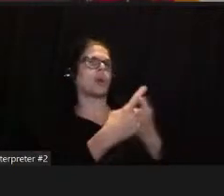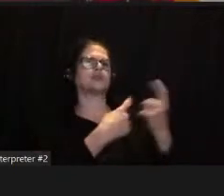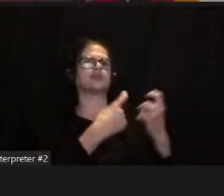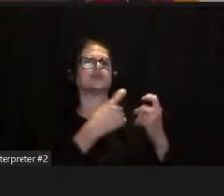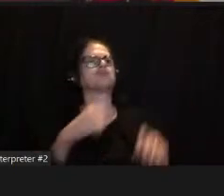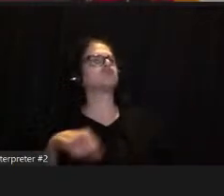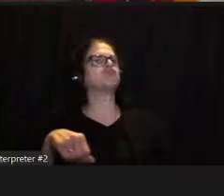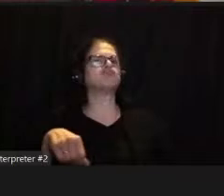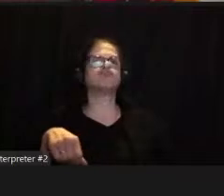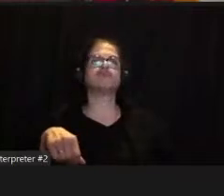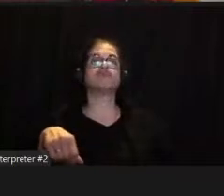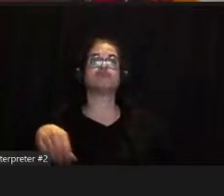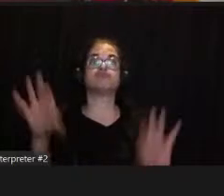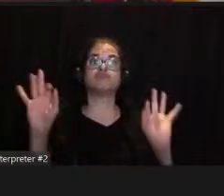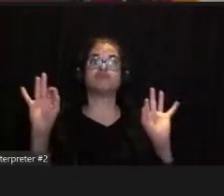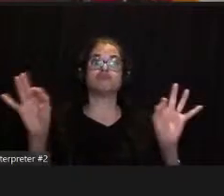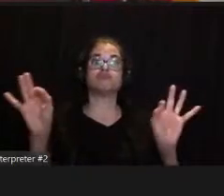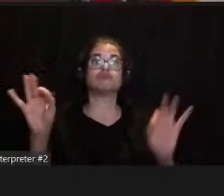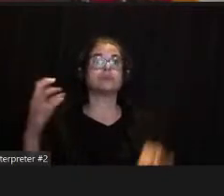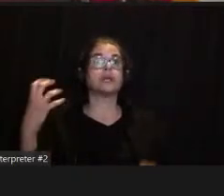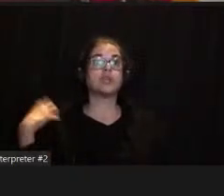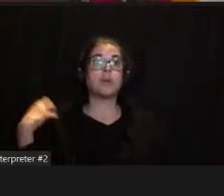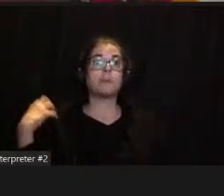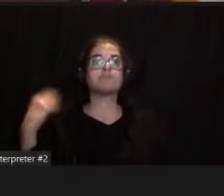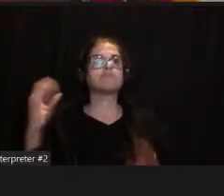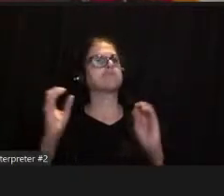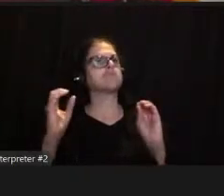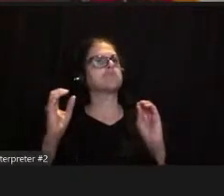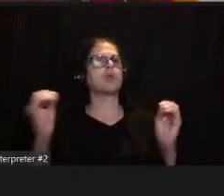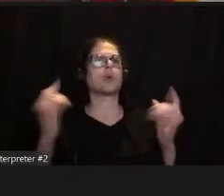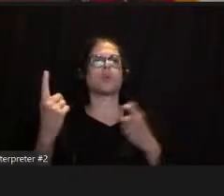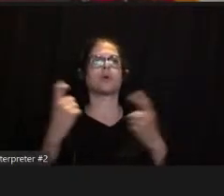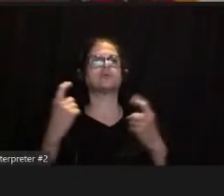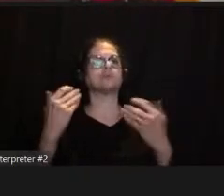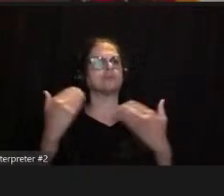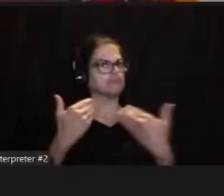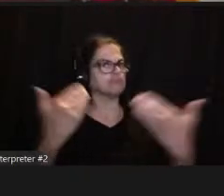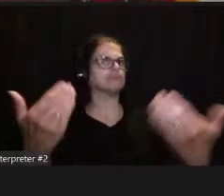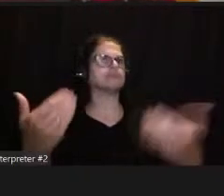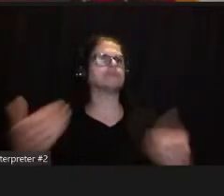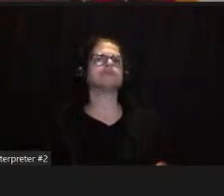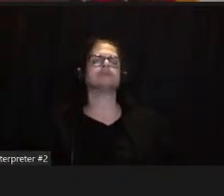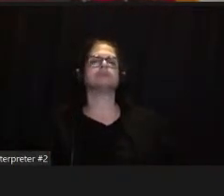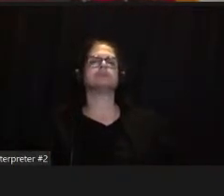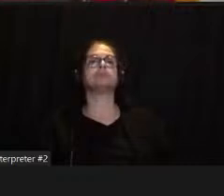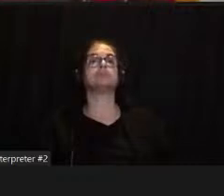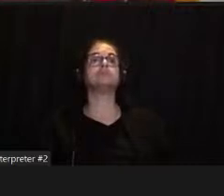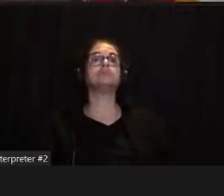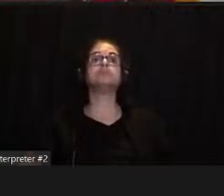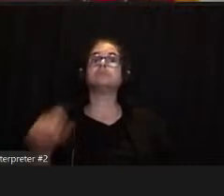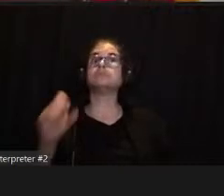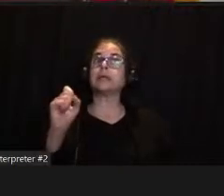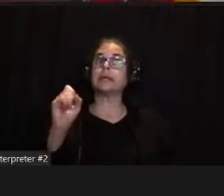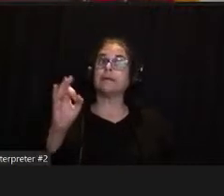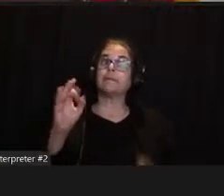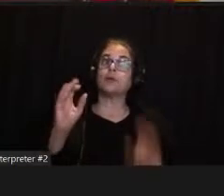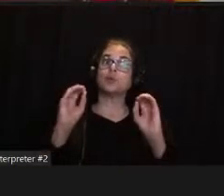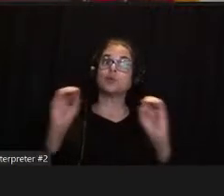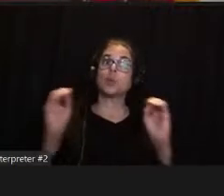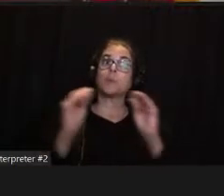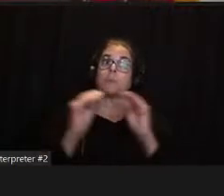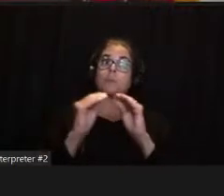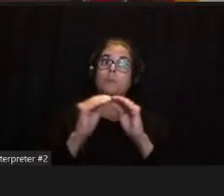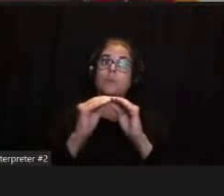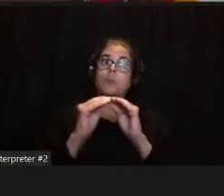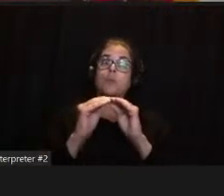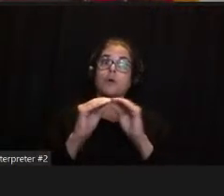All right, thanks. Chairman Sober, there's no further questions on Steve's presentation. If there are no further questions, may I have leave